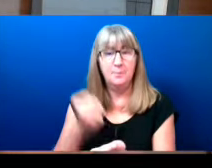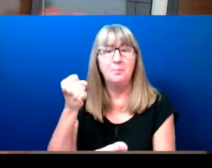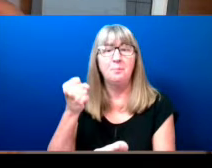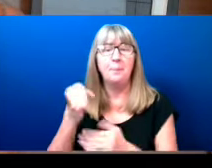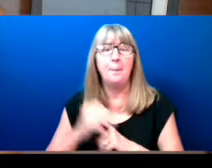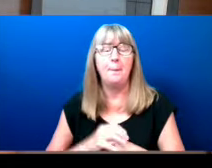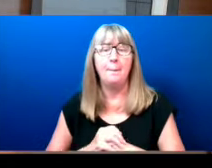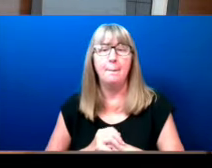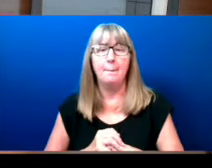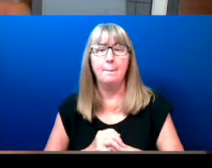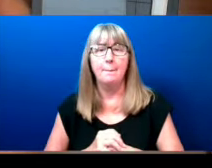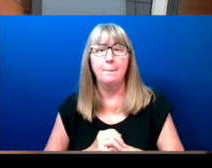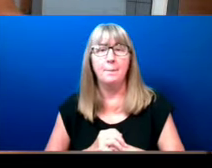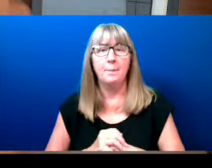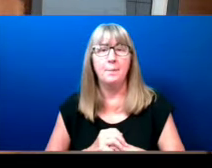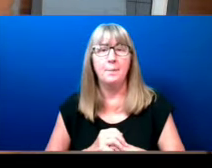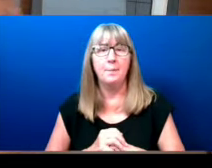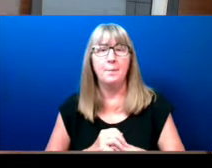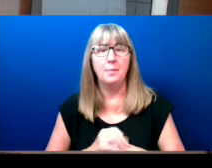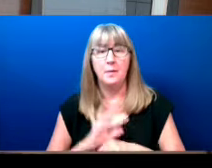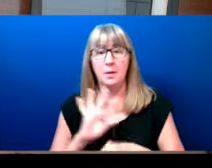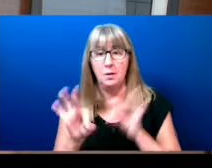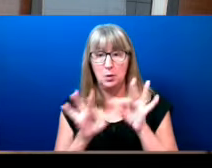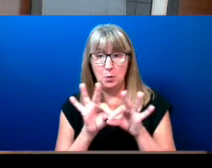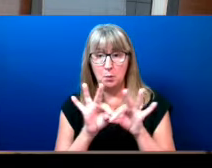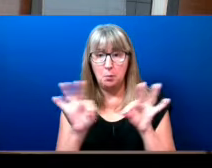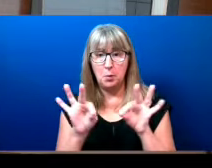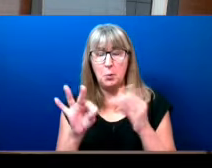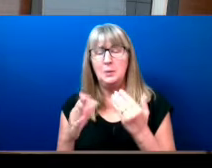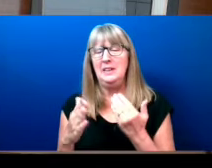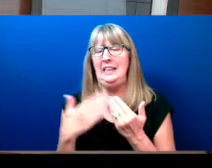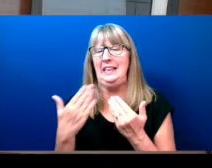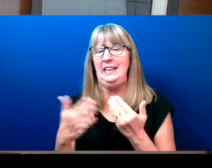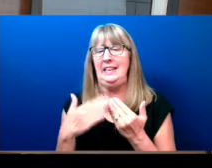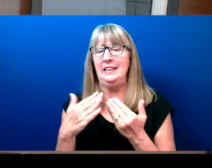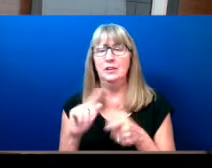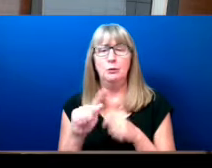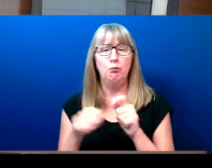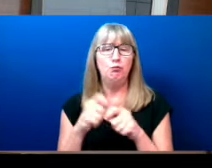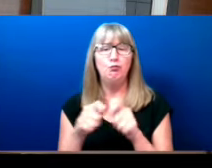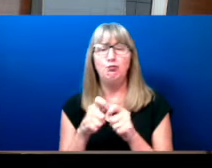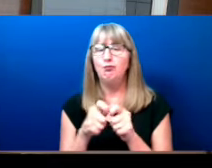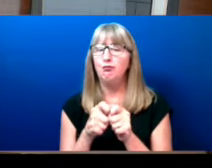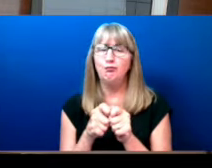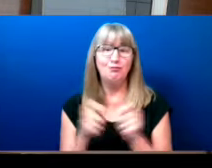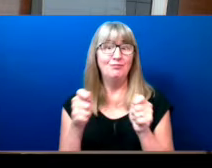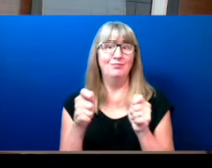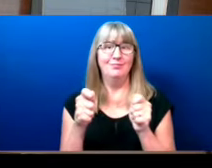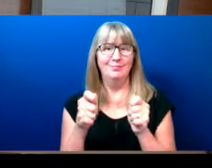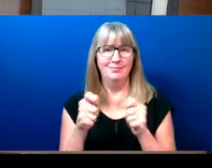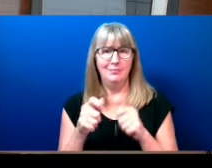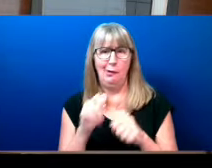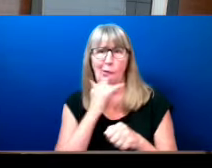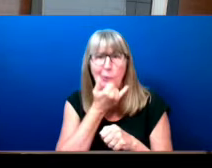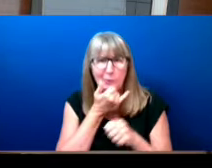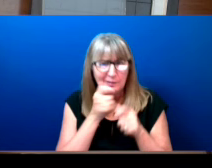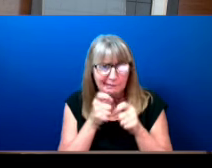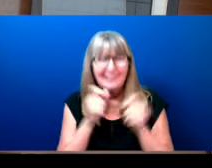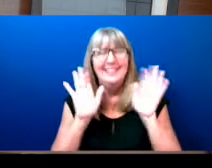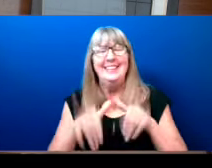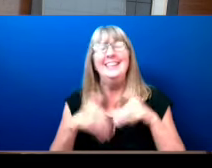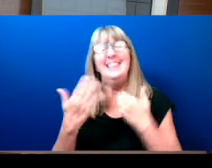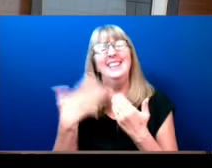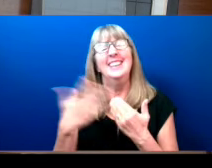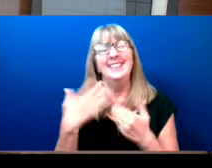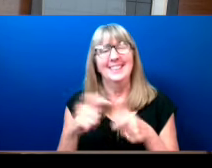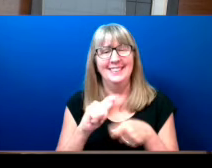onto there. So I have the card. And then with the bow, these bows are really easy to make. Just, oops. And I